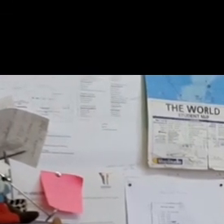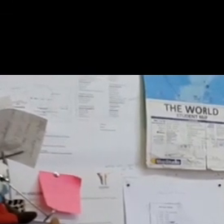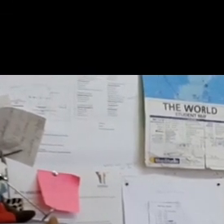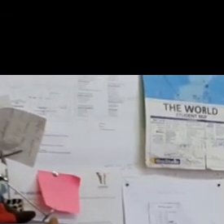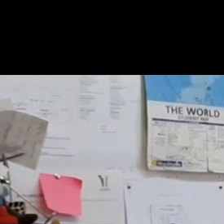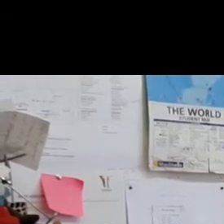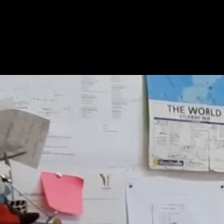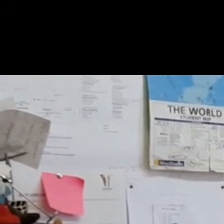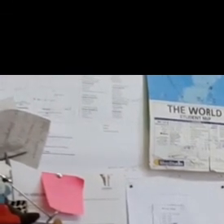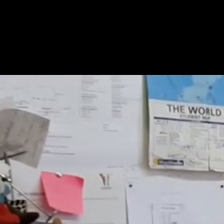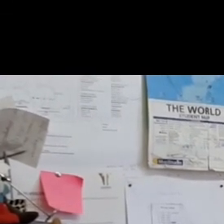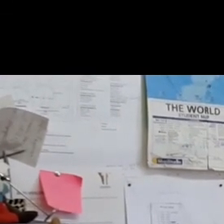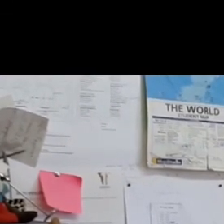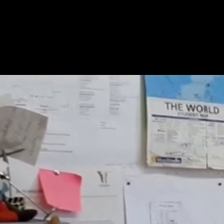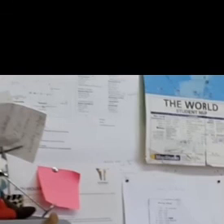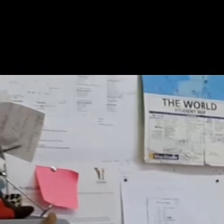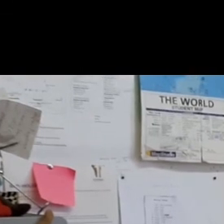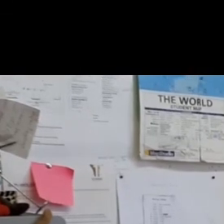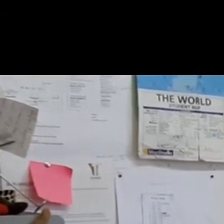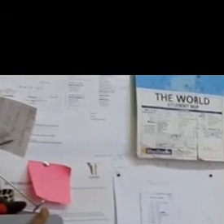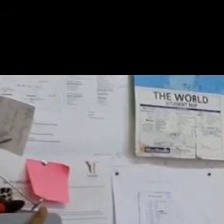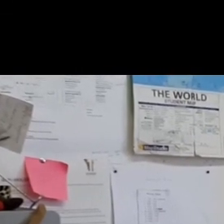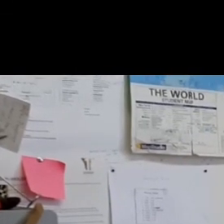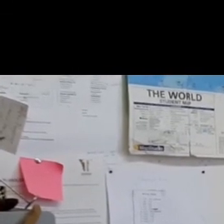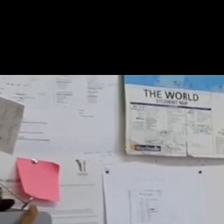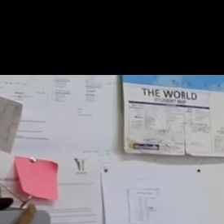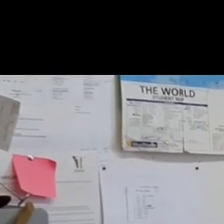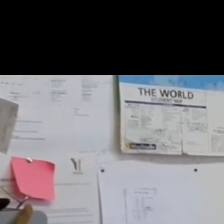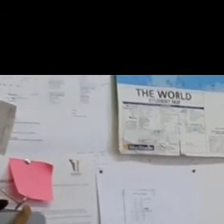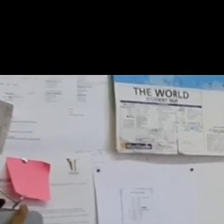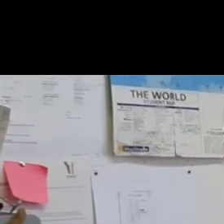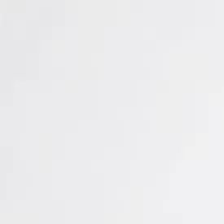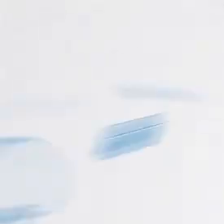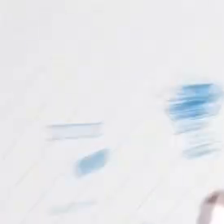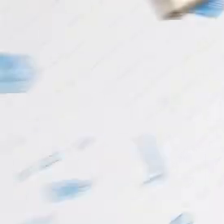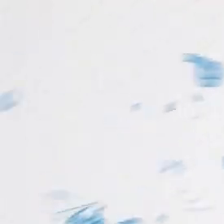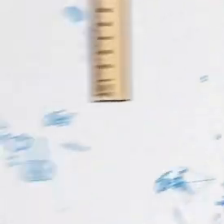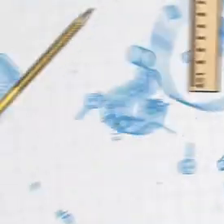these booklets as examples in the future to come to also to prepare themselves.